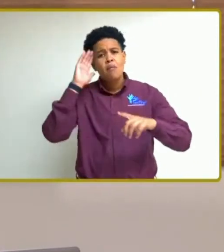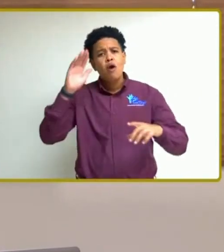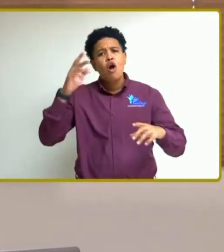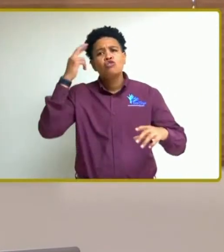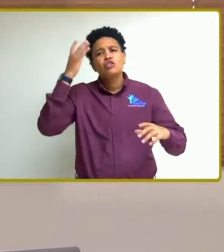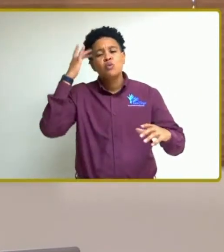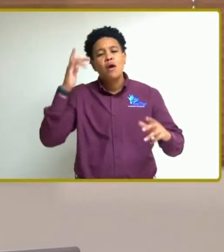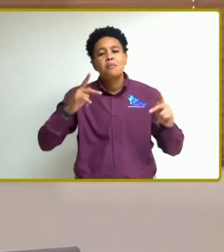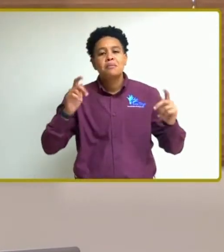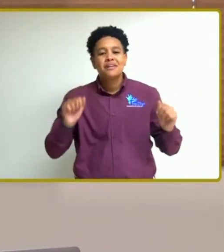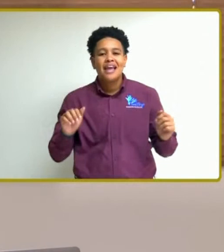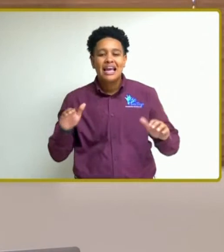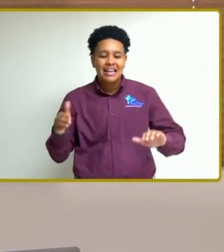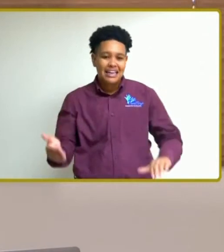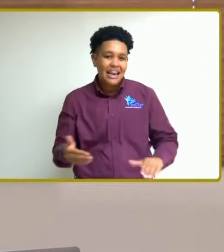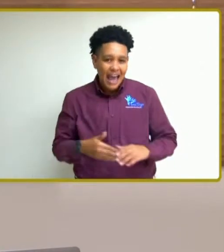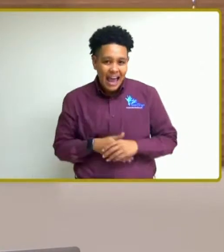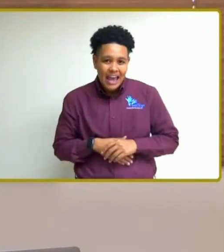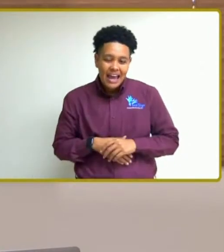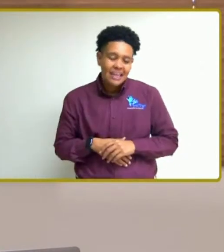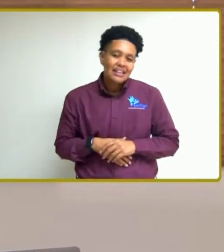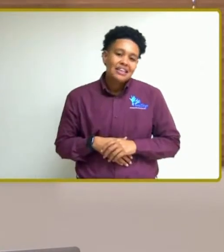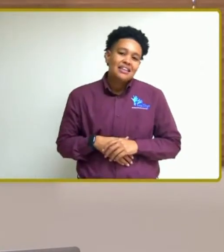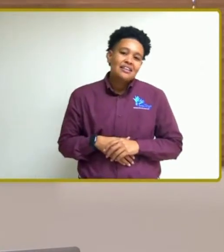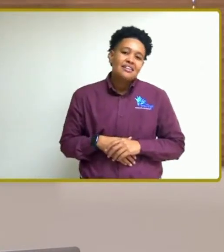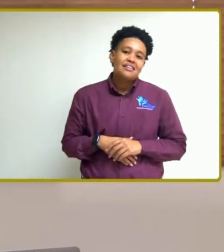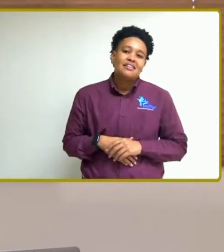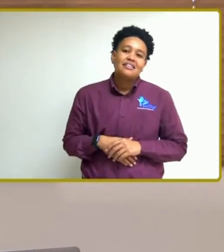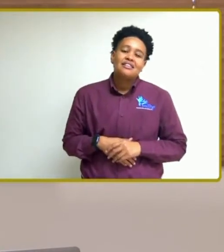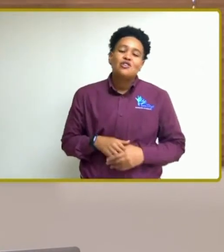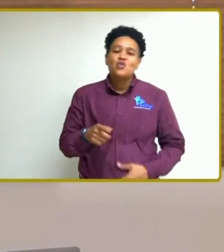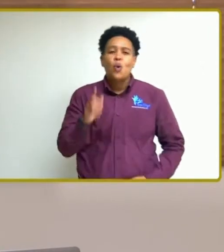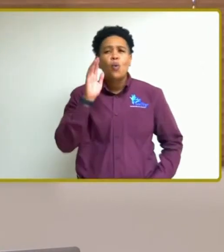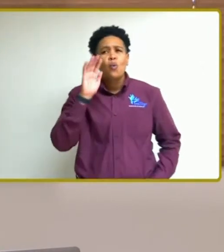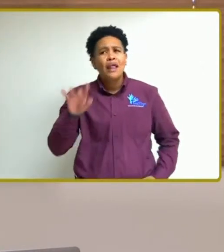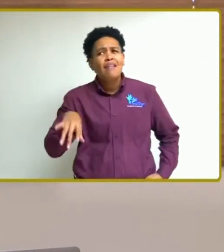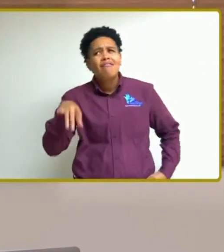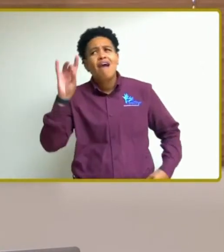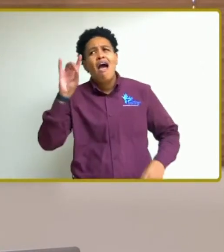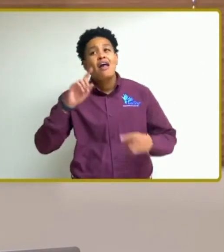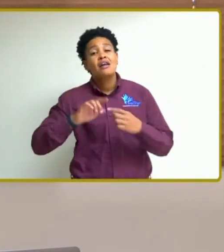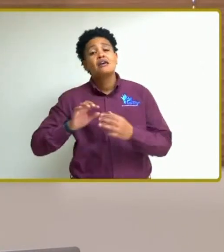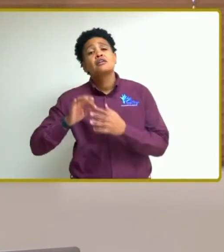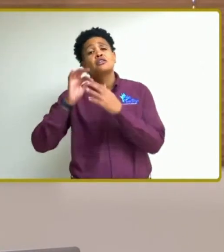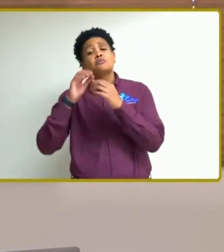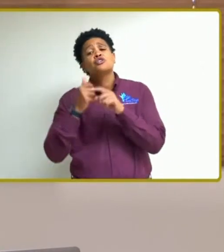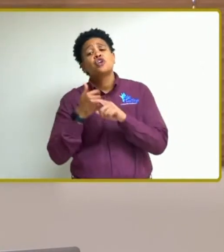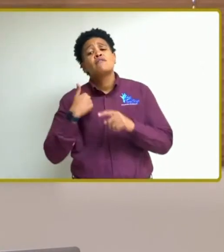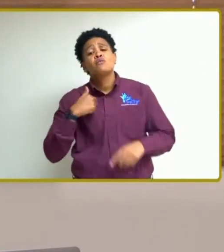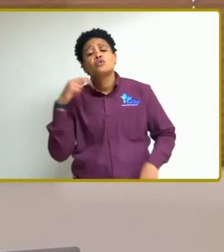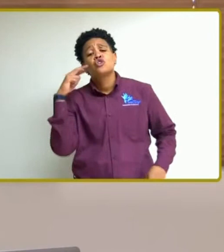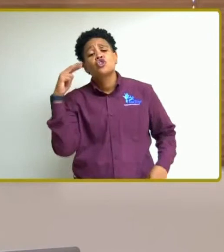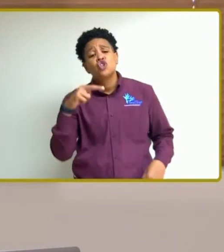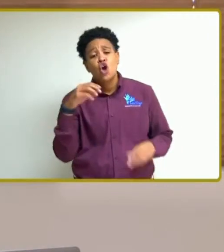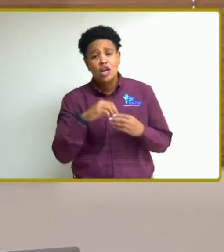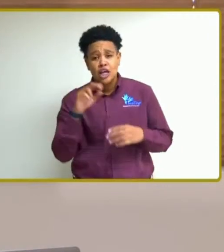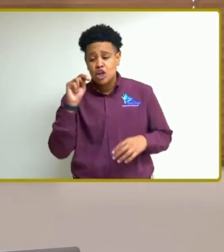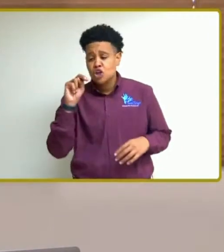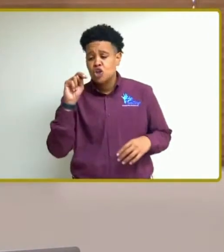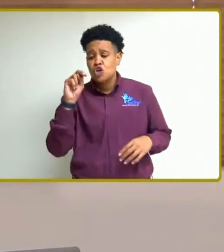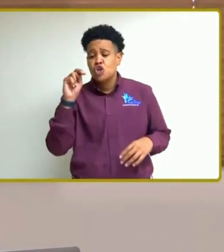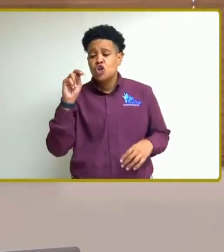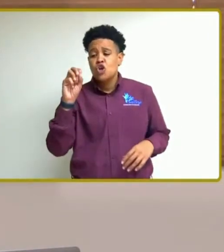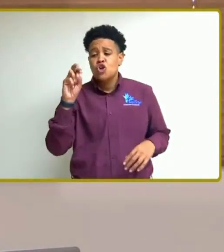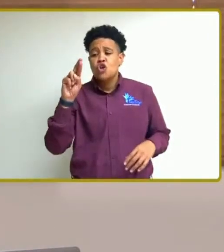die. And so you will find, especially, we saw in Norway, where when